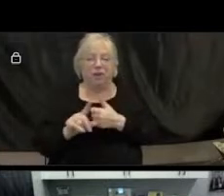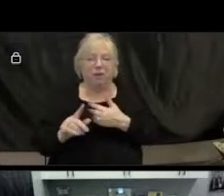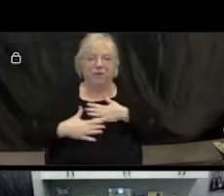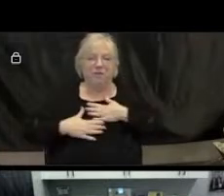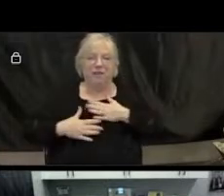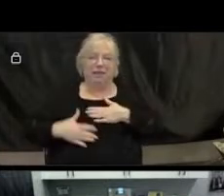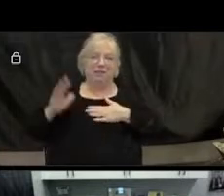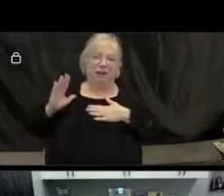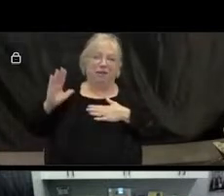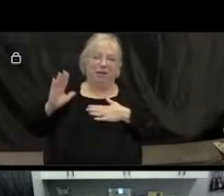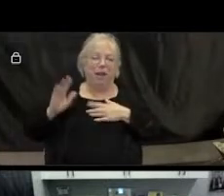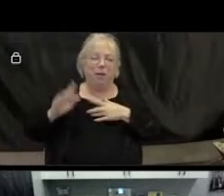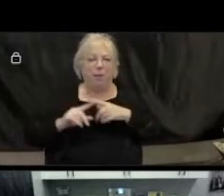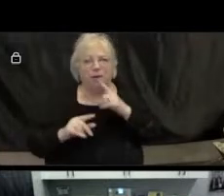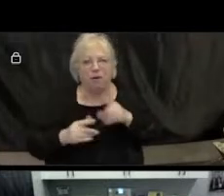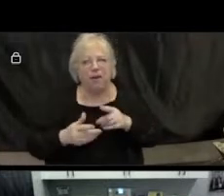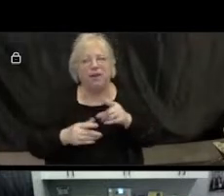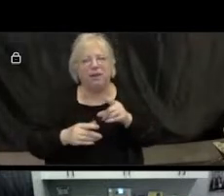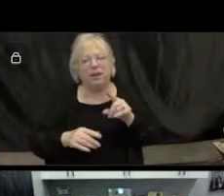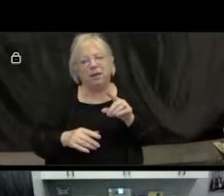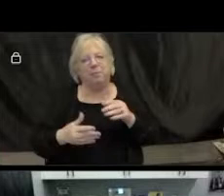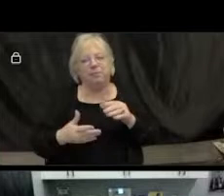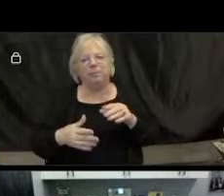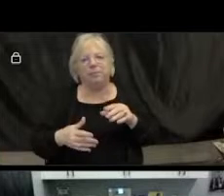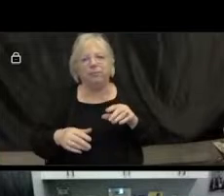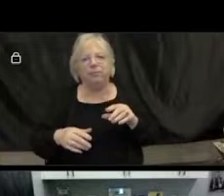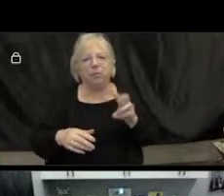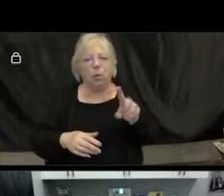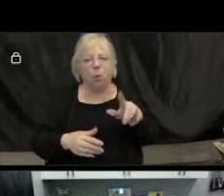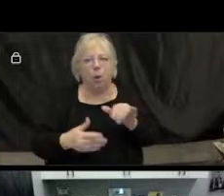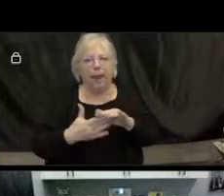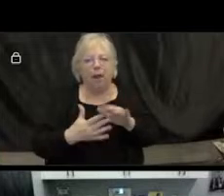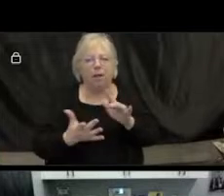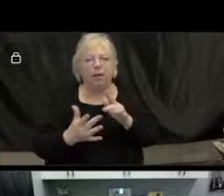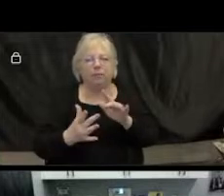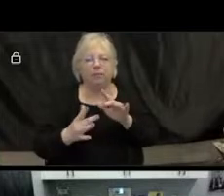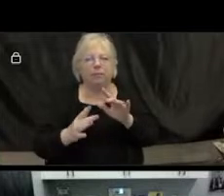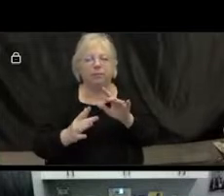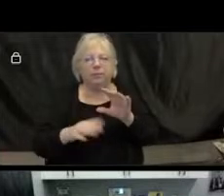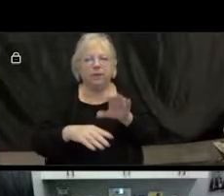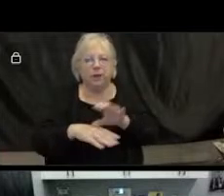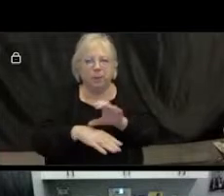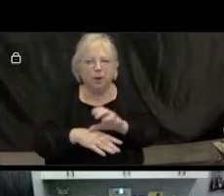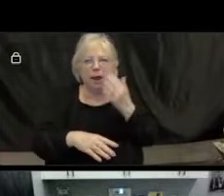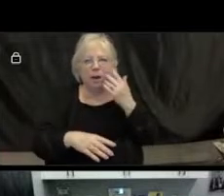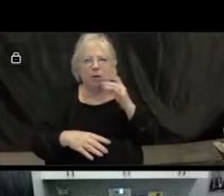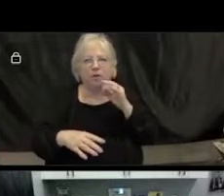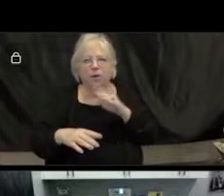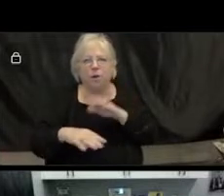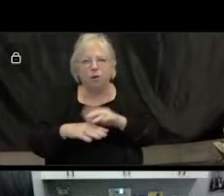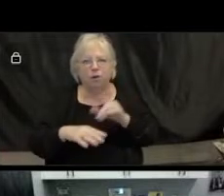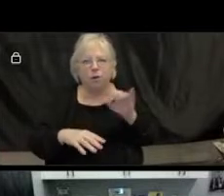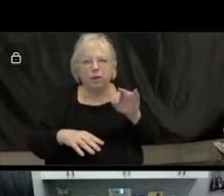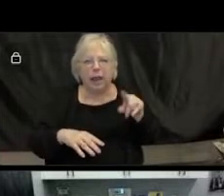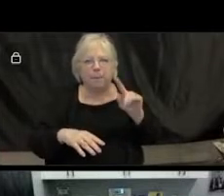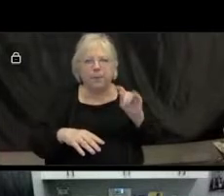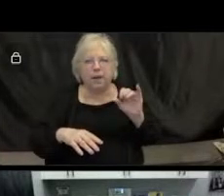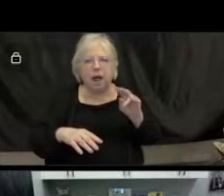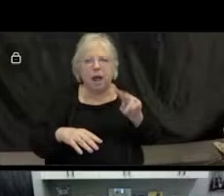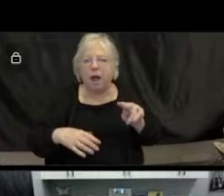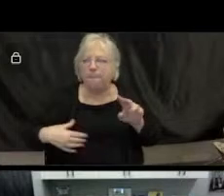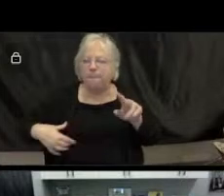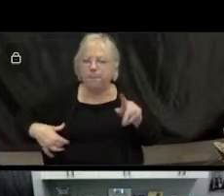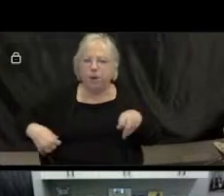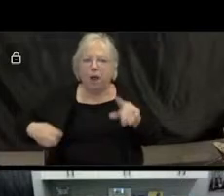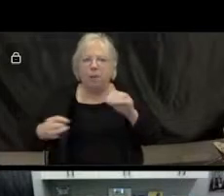physically. But there is a feature, and I'm not sure if you're on your laptop. I don't know.